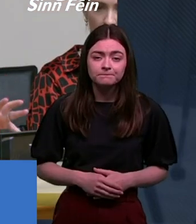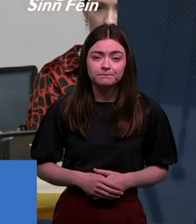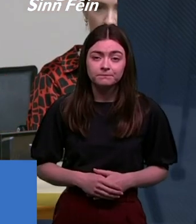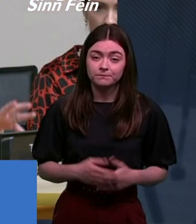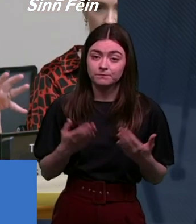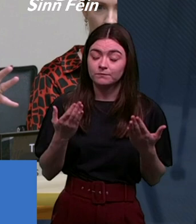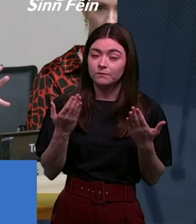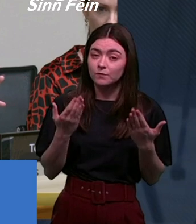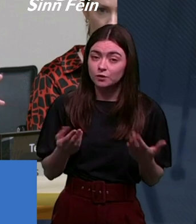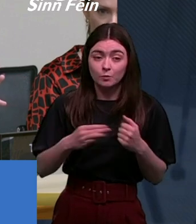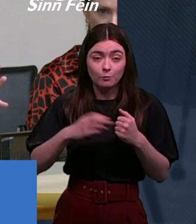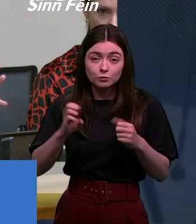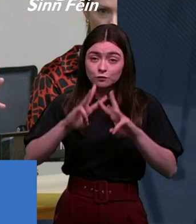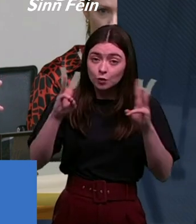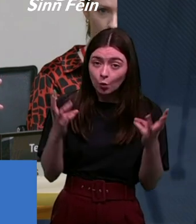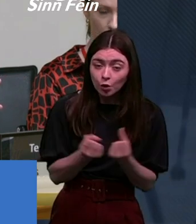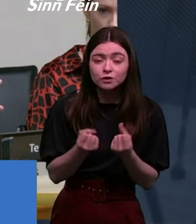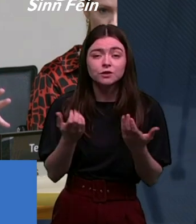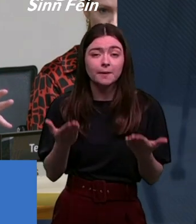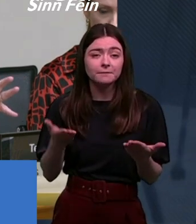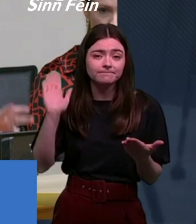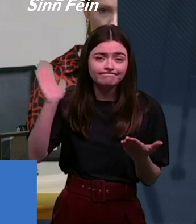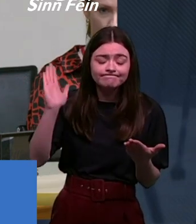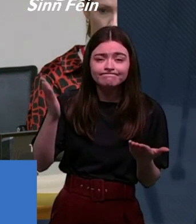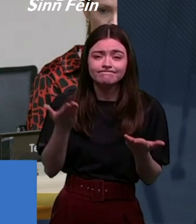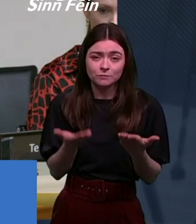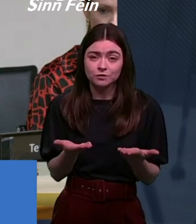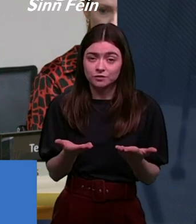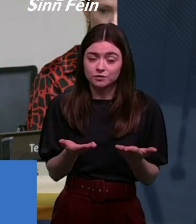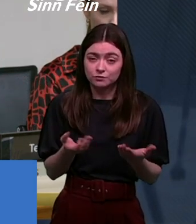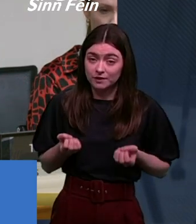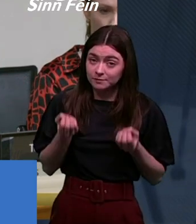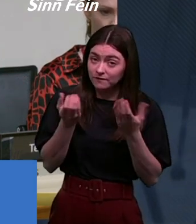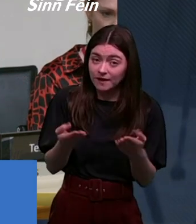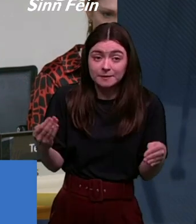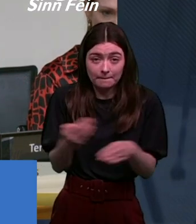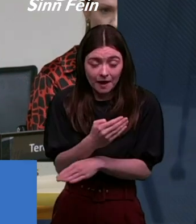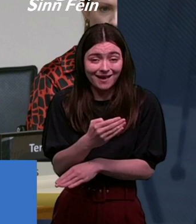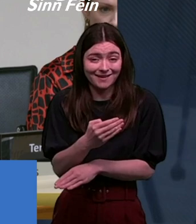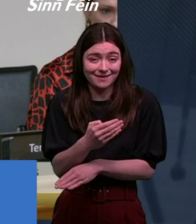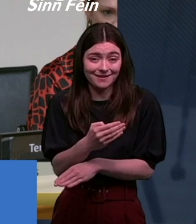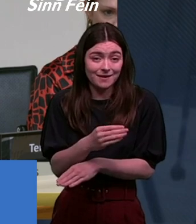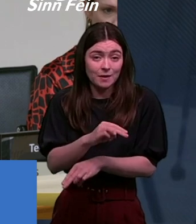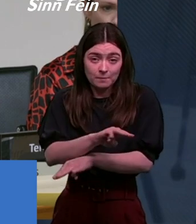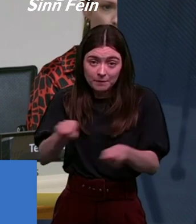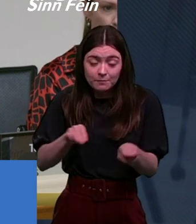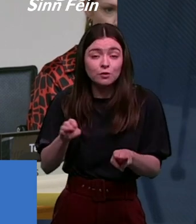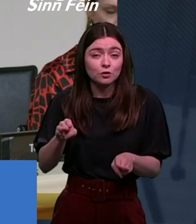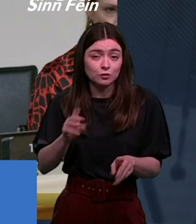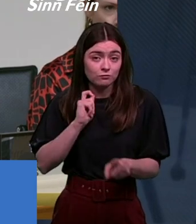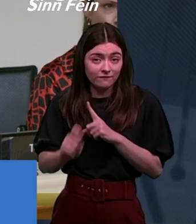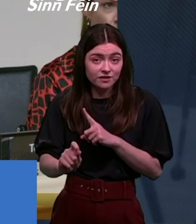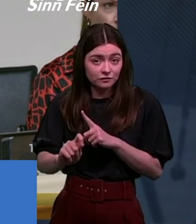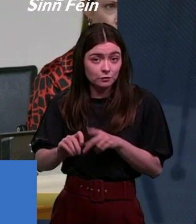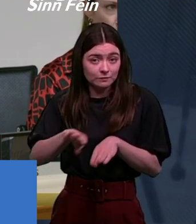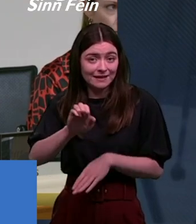of symposiums and keynotes were actually given by autistic practitioners. So we're seeing a